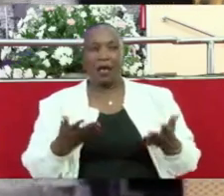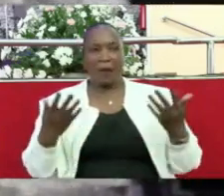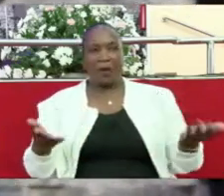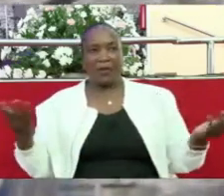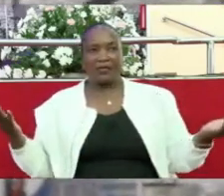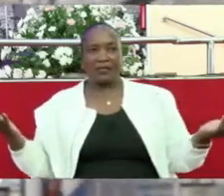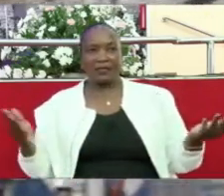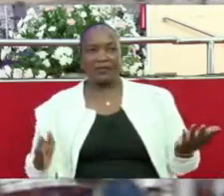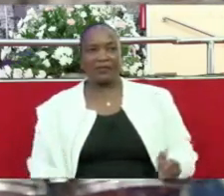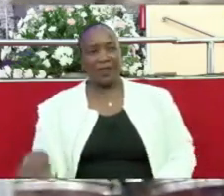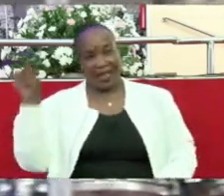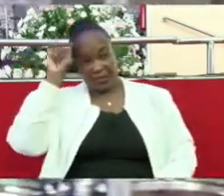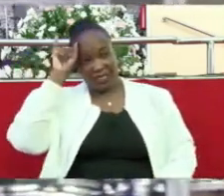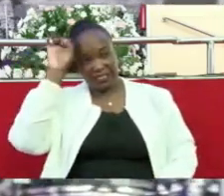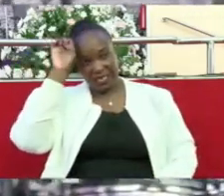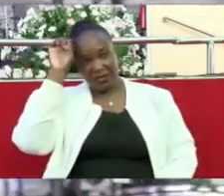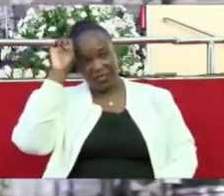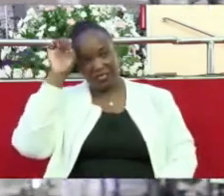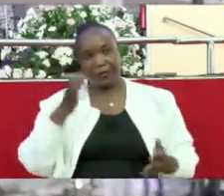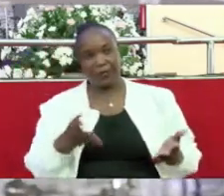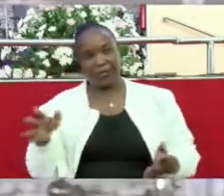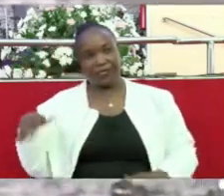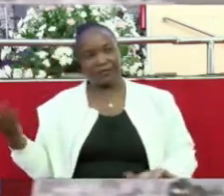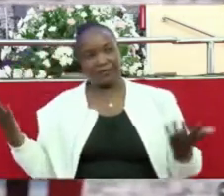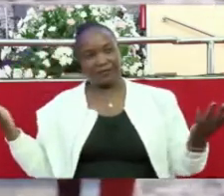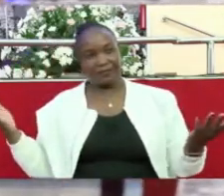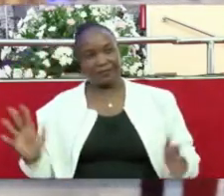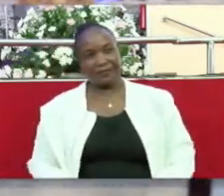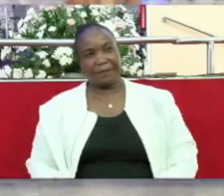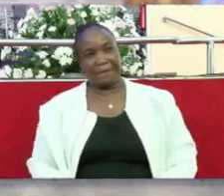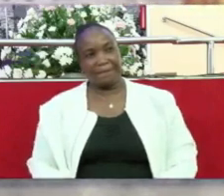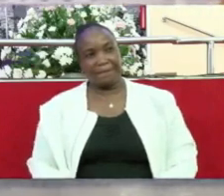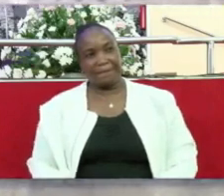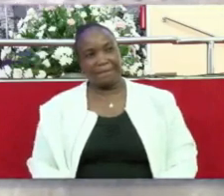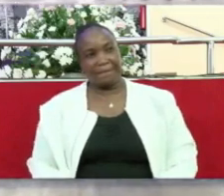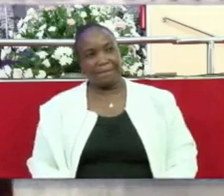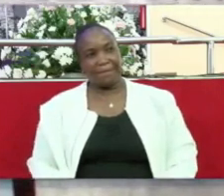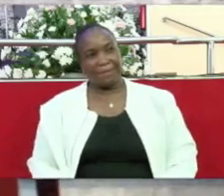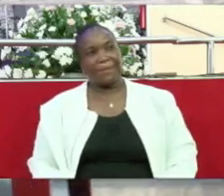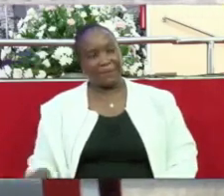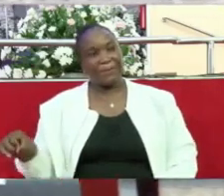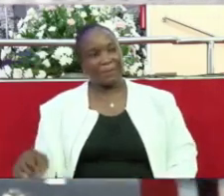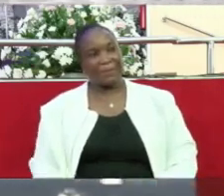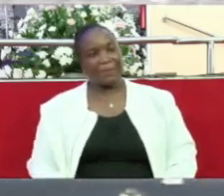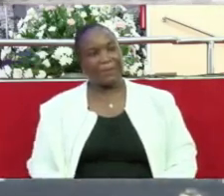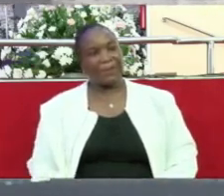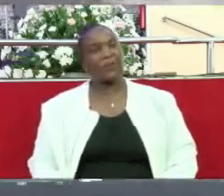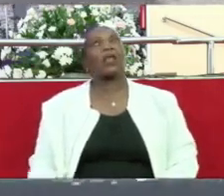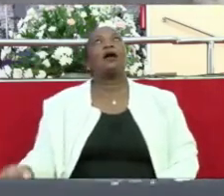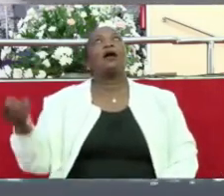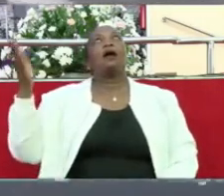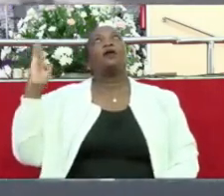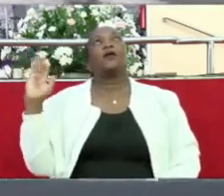because of what is in your hands. The Lord is looking at what is in your hand, which